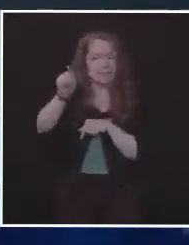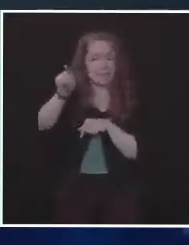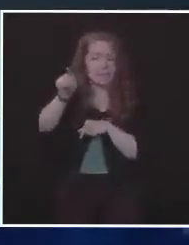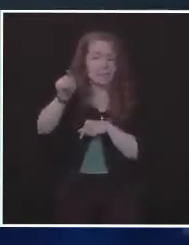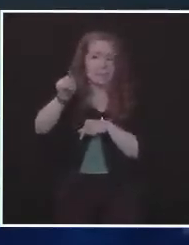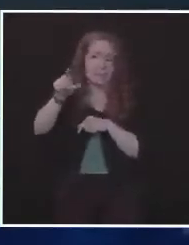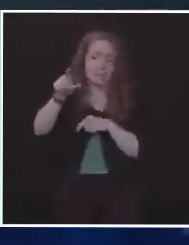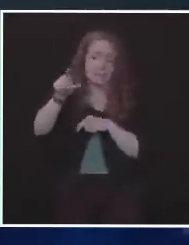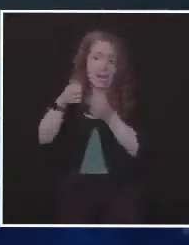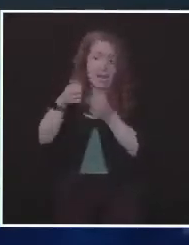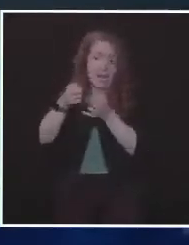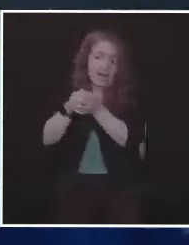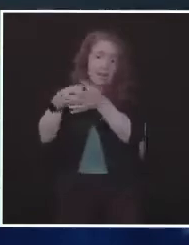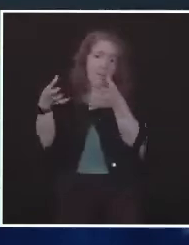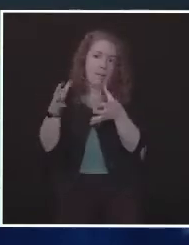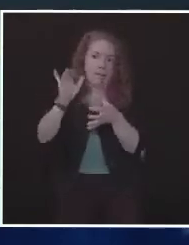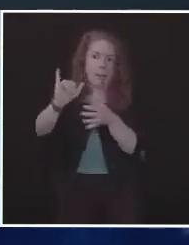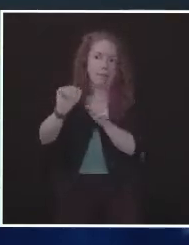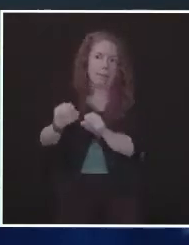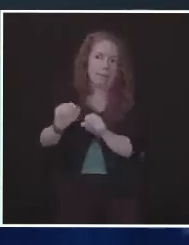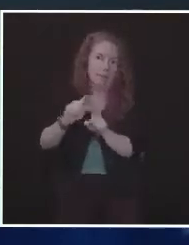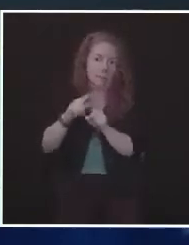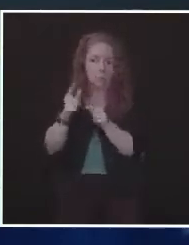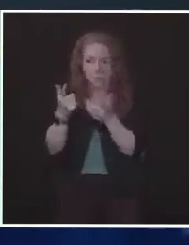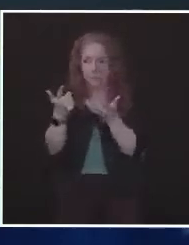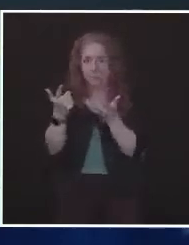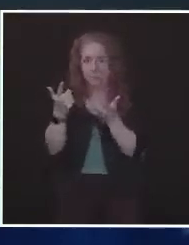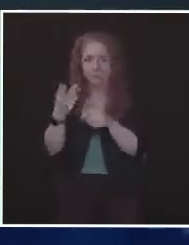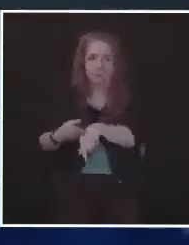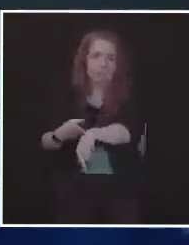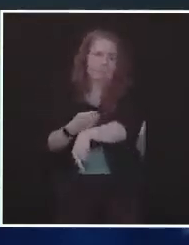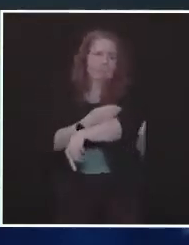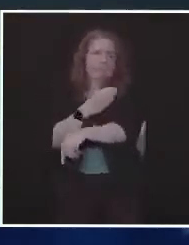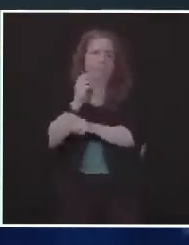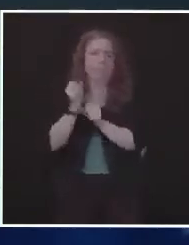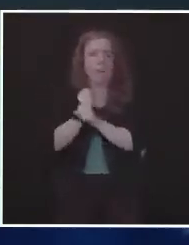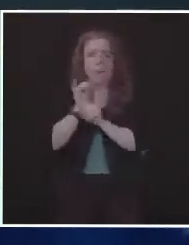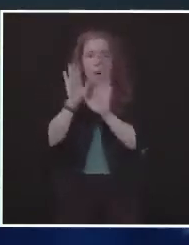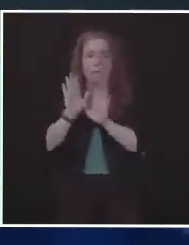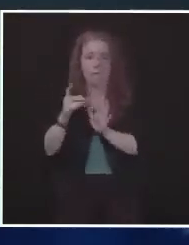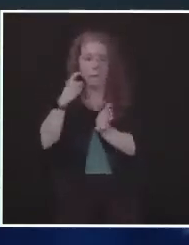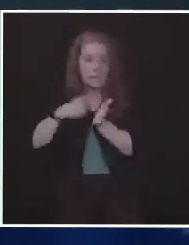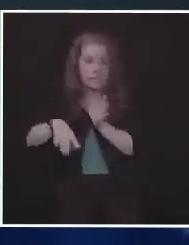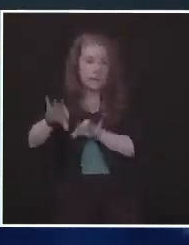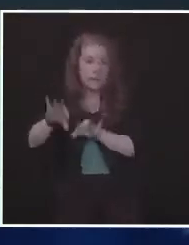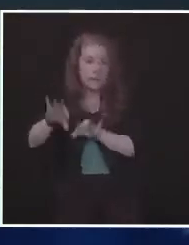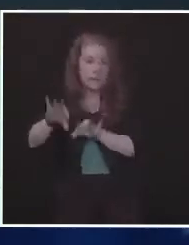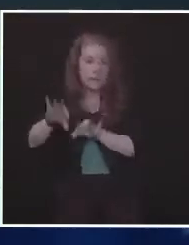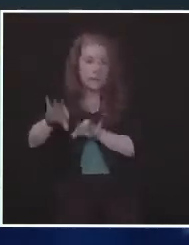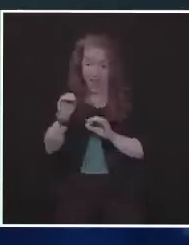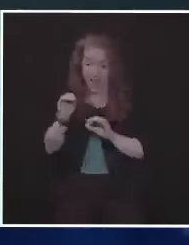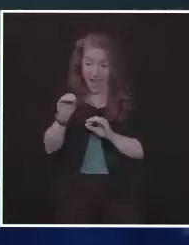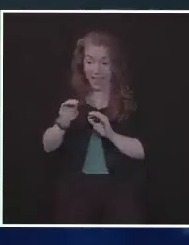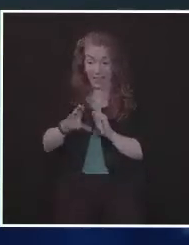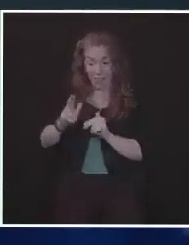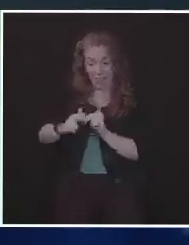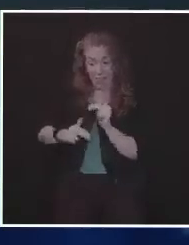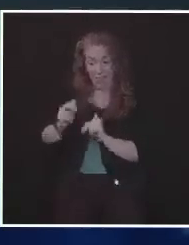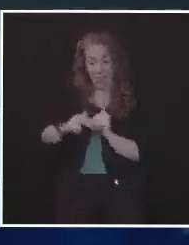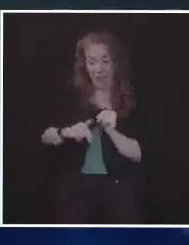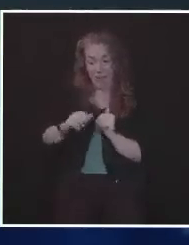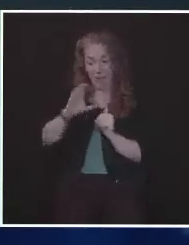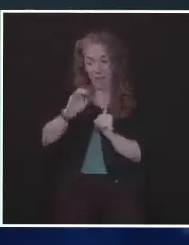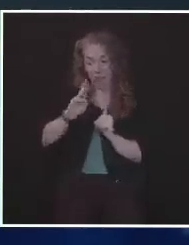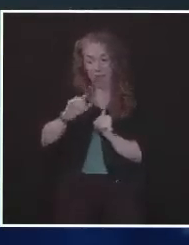that we can do, and have us create a commercial LEO destination platform that we can continue to have